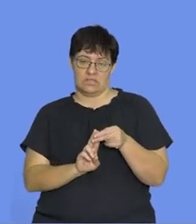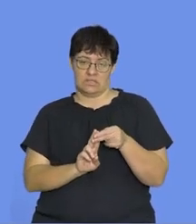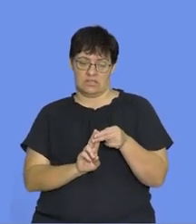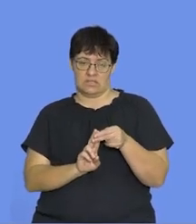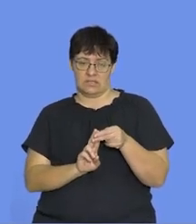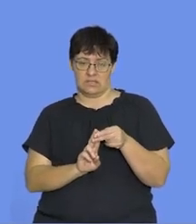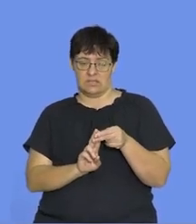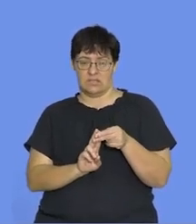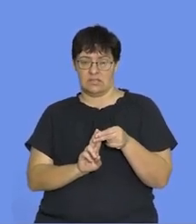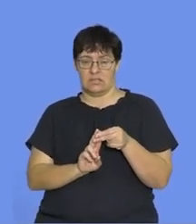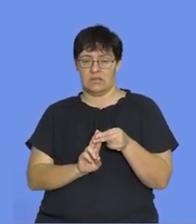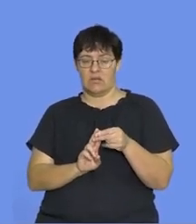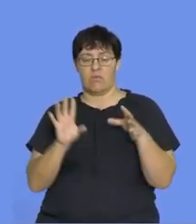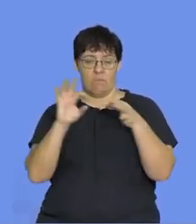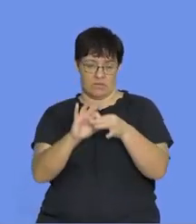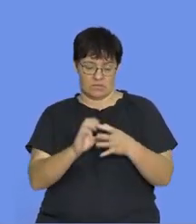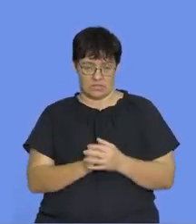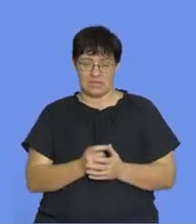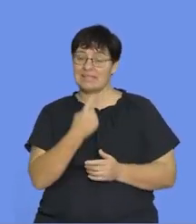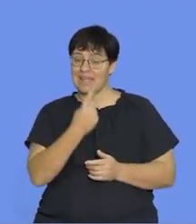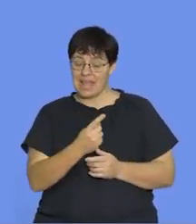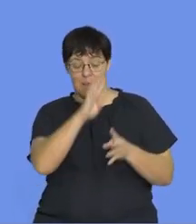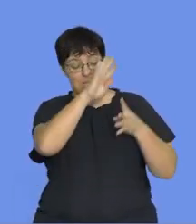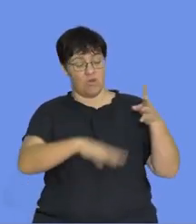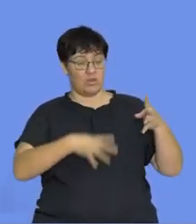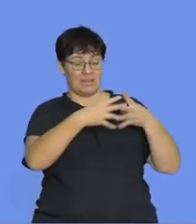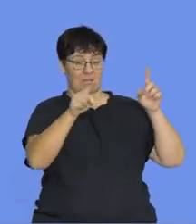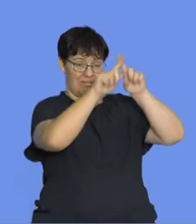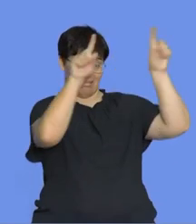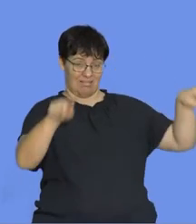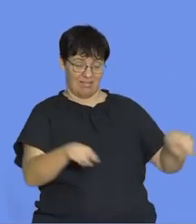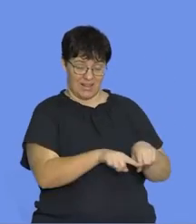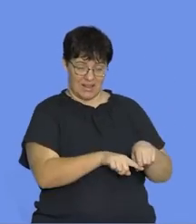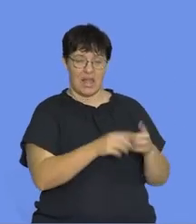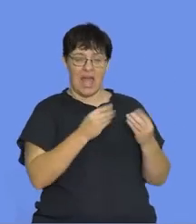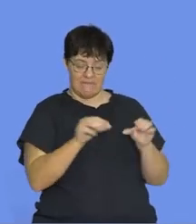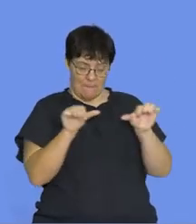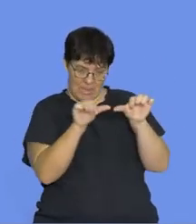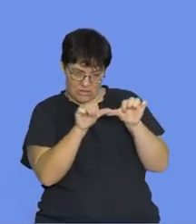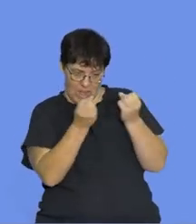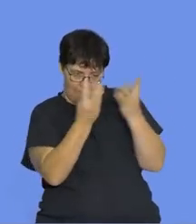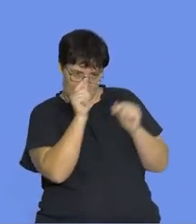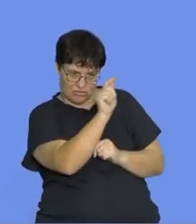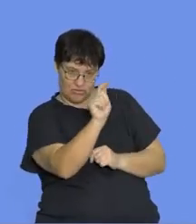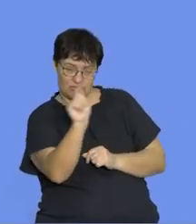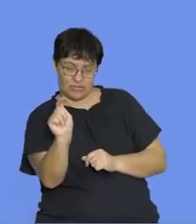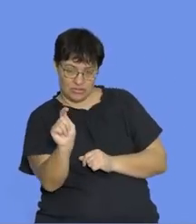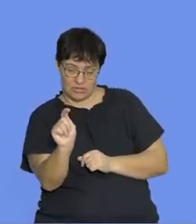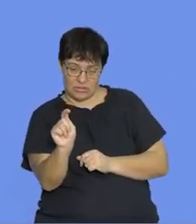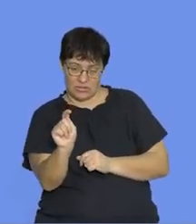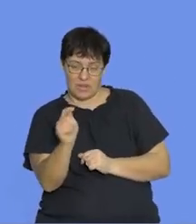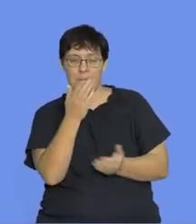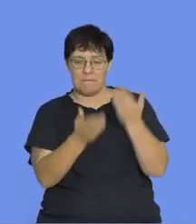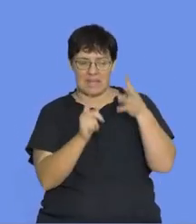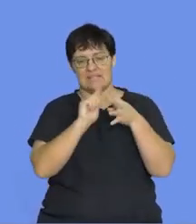a covalent compound. And then it says here the periodic table gives us the relative measurements, okay, of the mass of